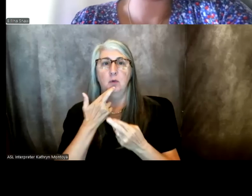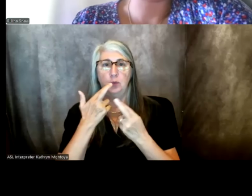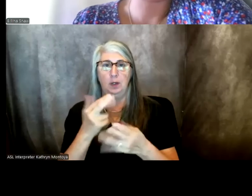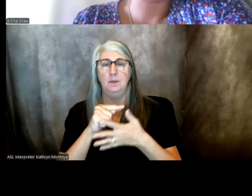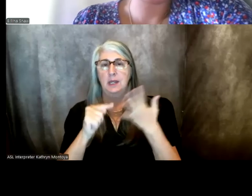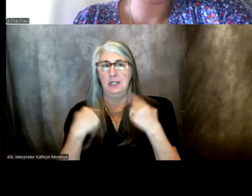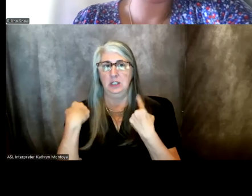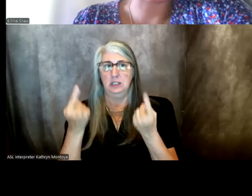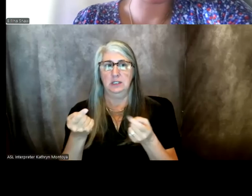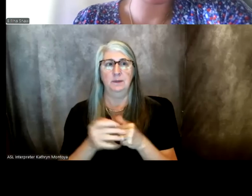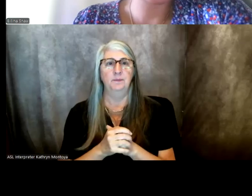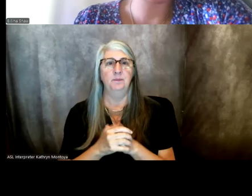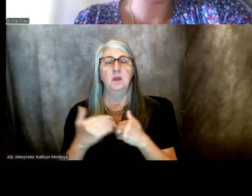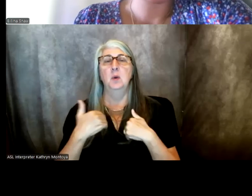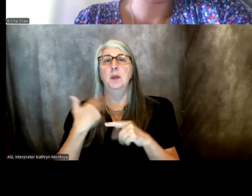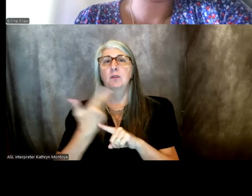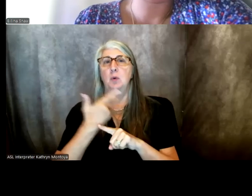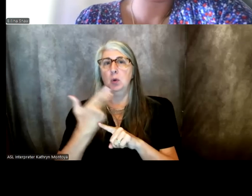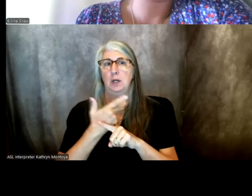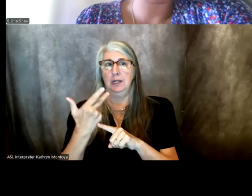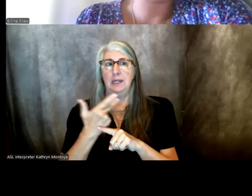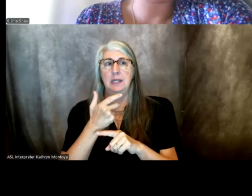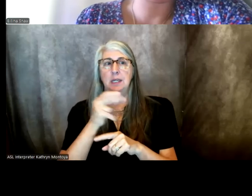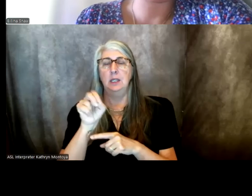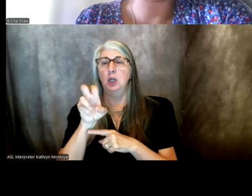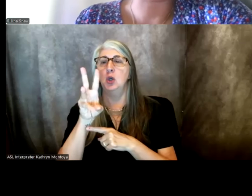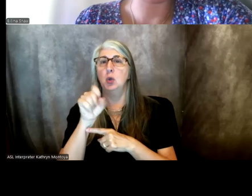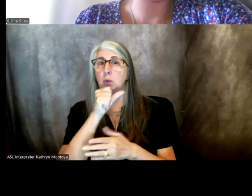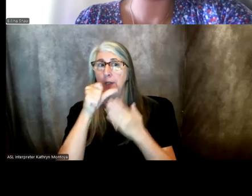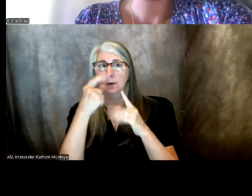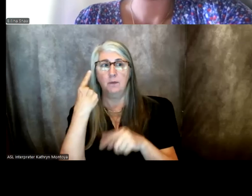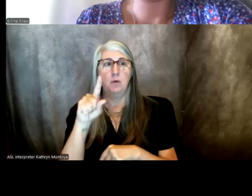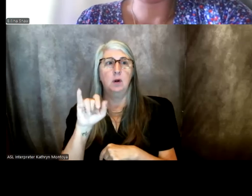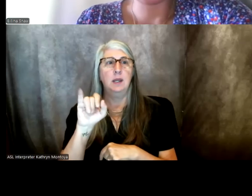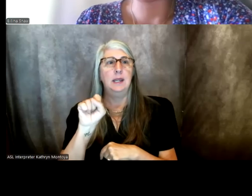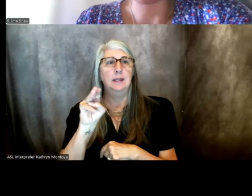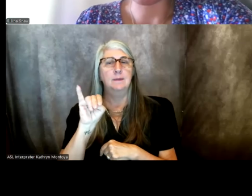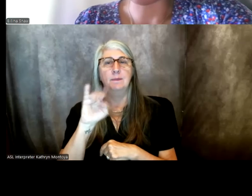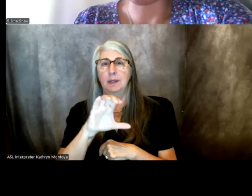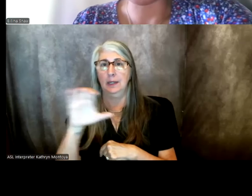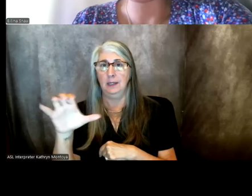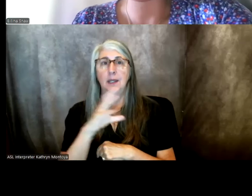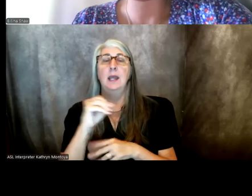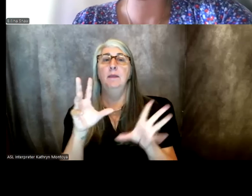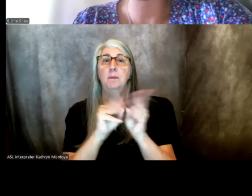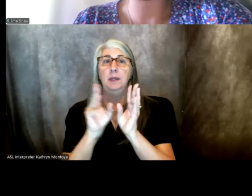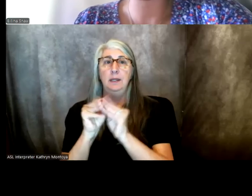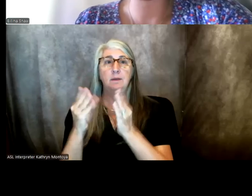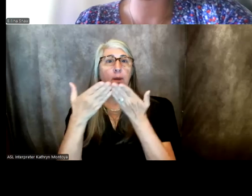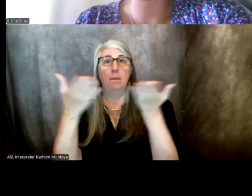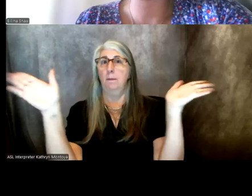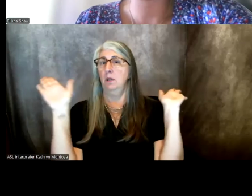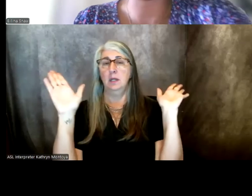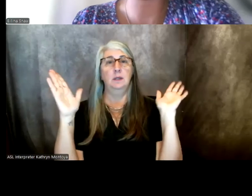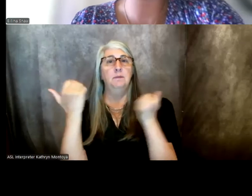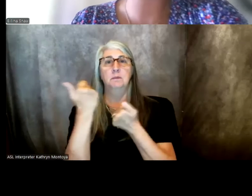have a quarterly ISMIC newsletter, and there will be another ISMIC meeting. The ISMIC meetings are public. They are